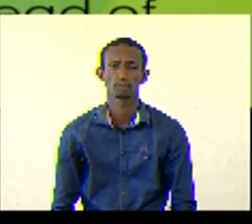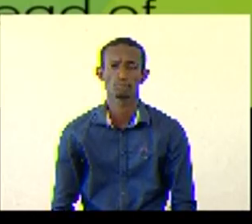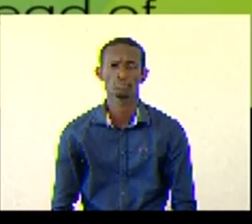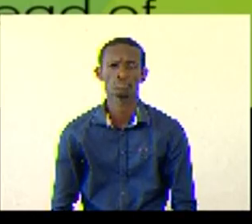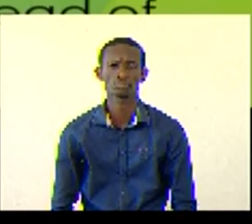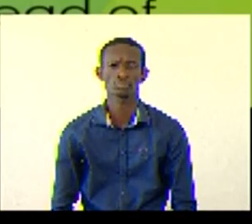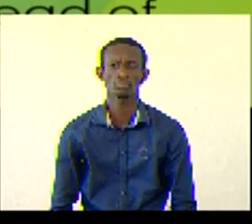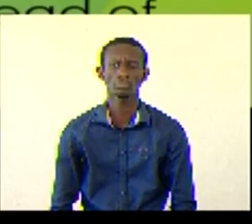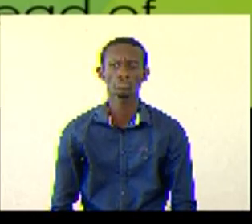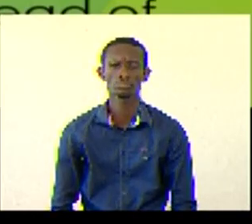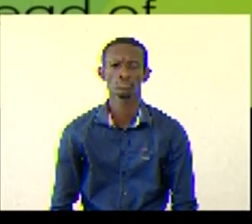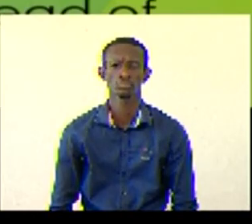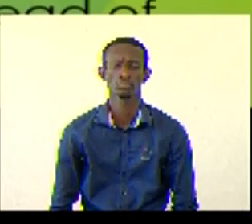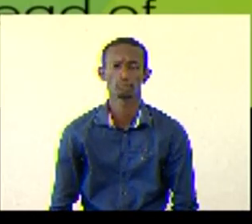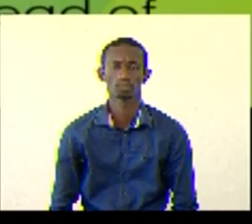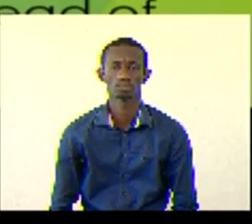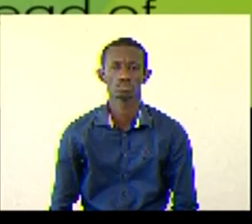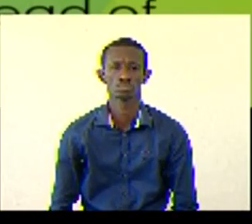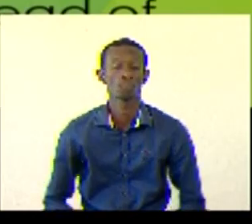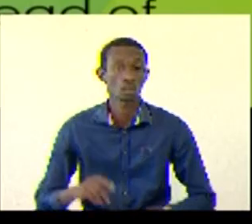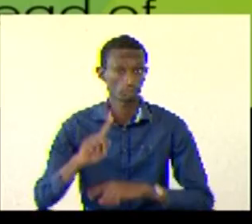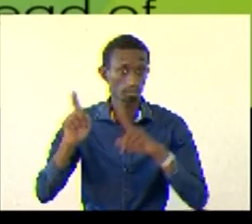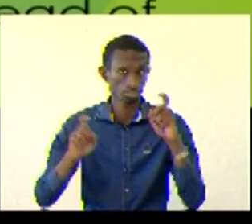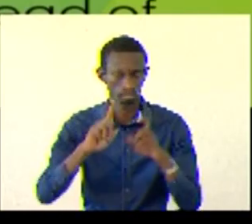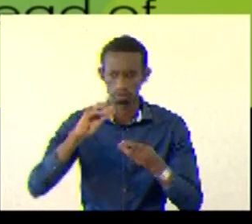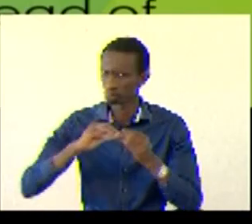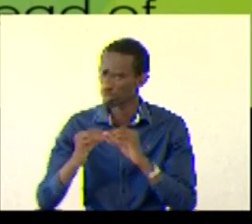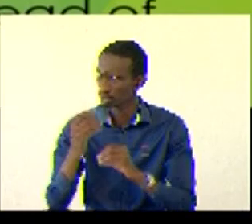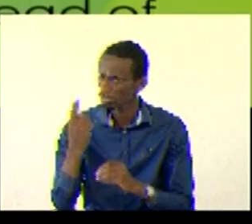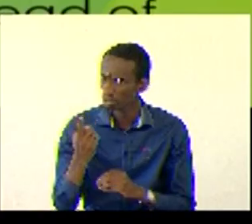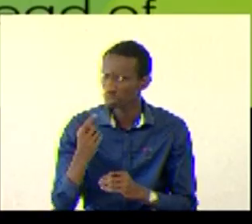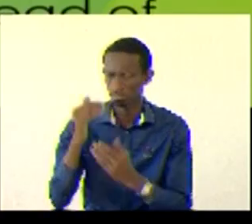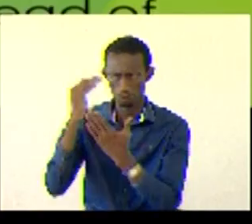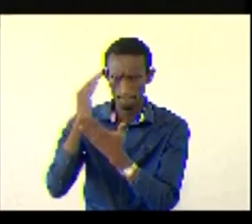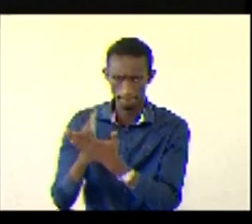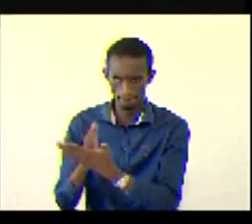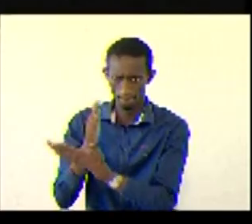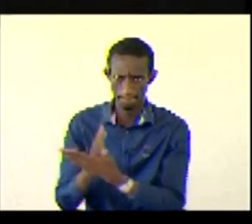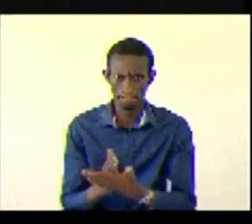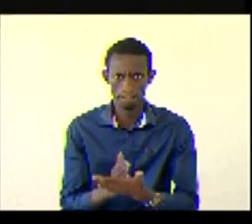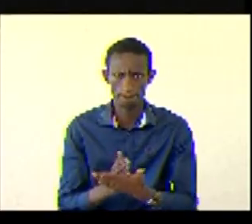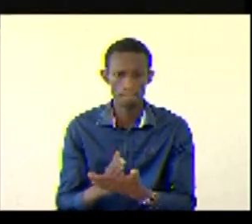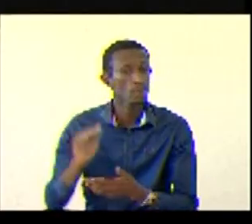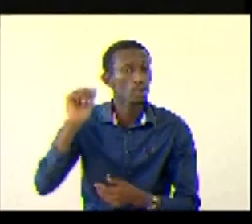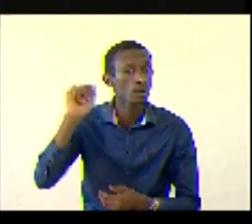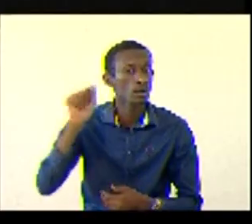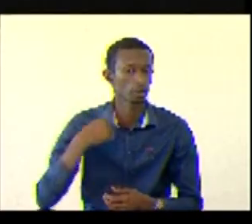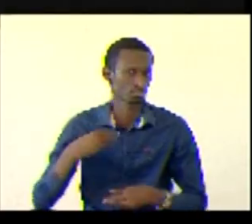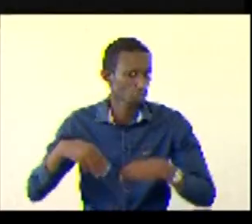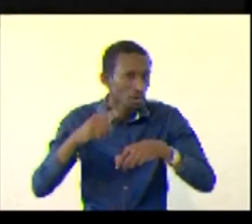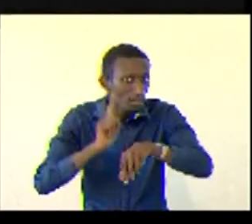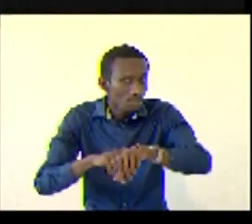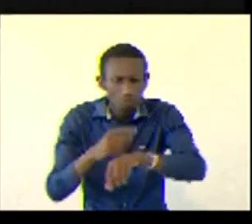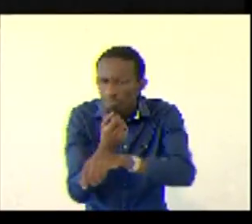Solutions to the questions. Number 1, part A. I'll be giving some few seconds to think about